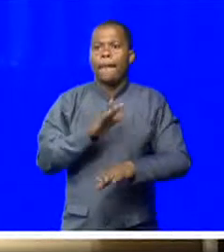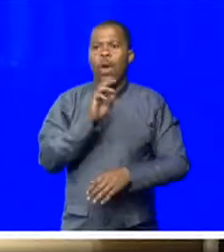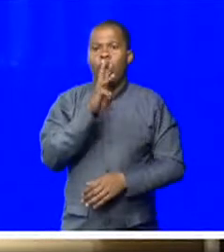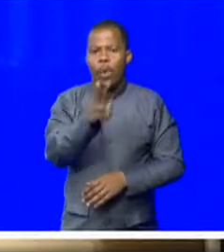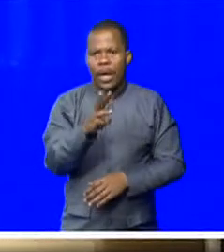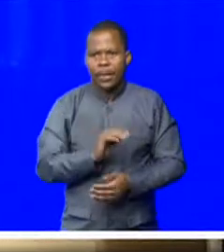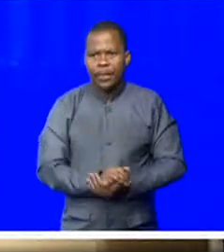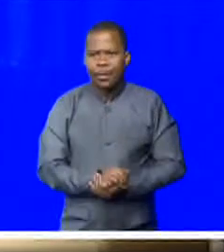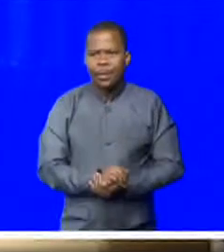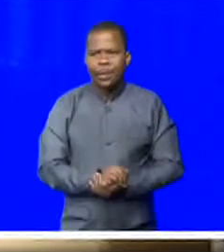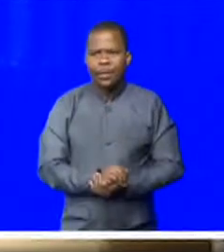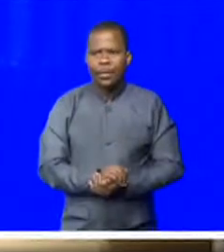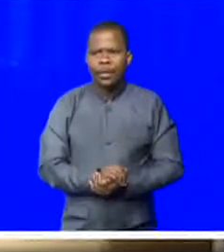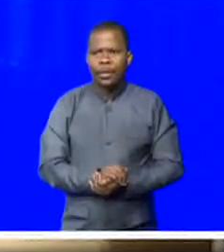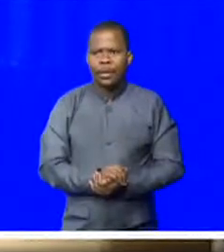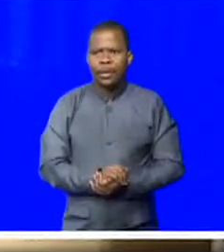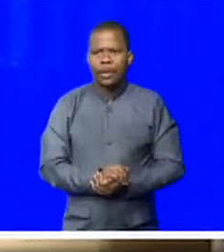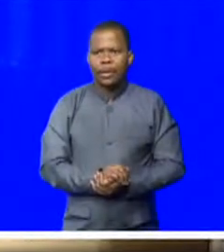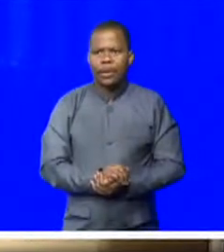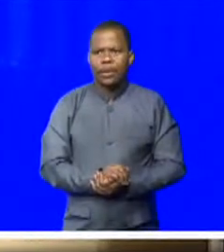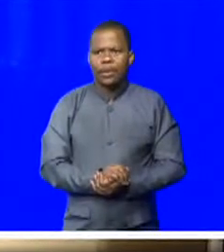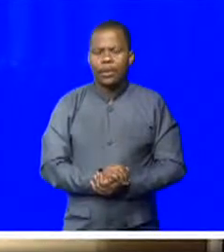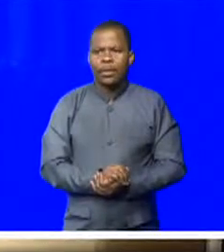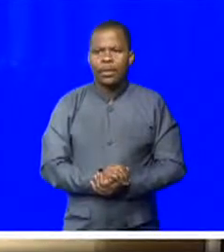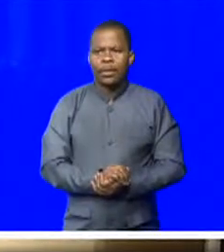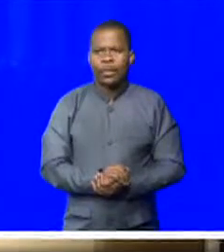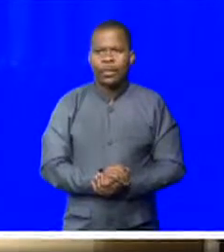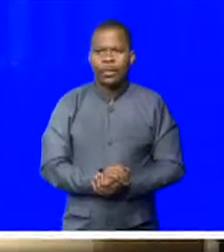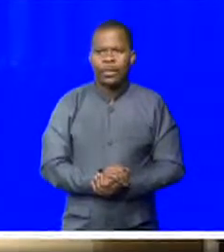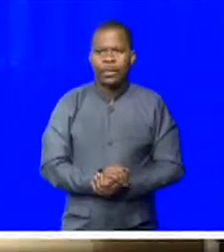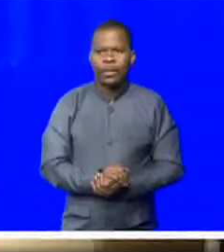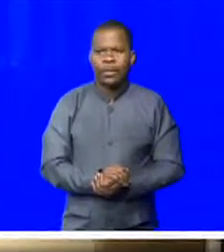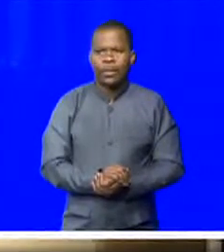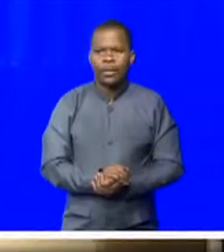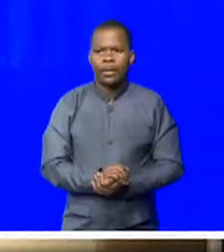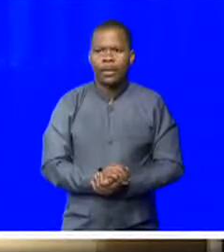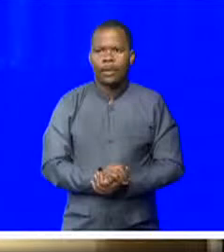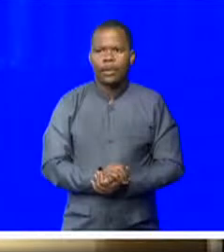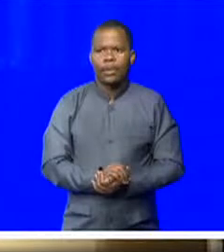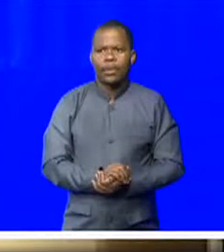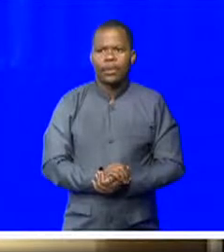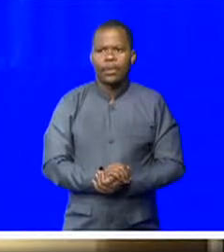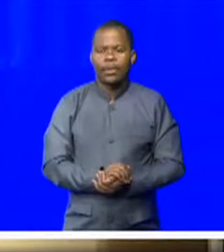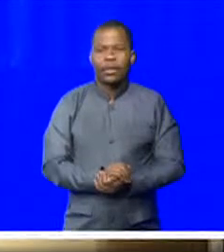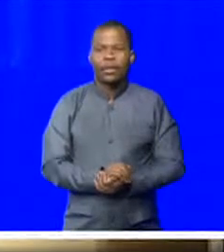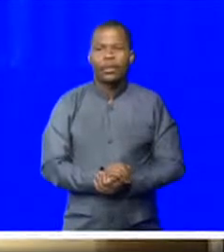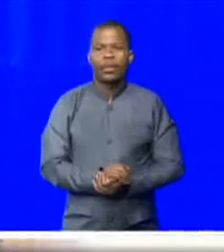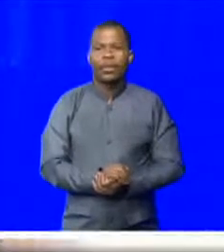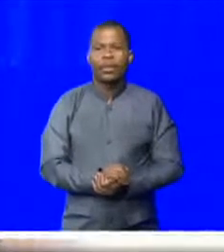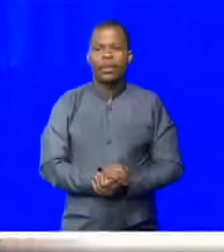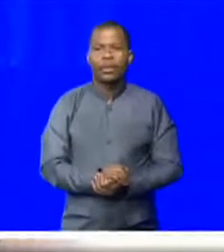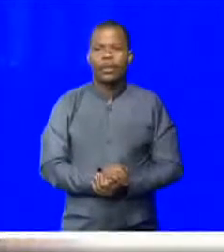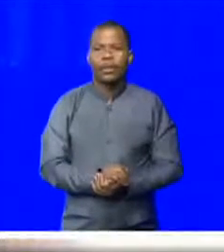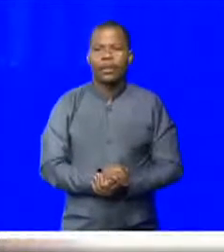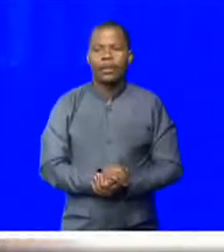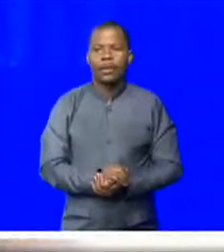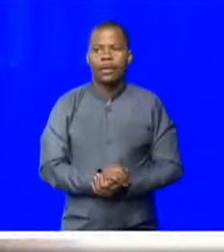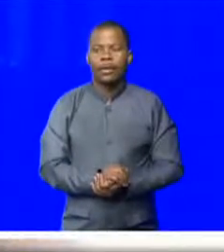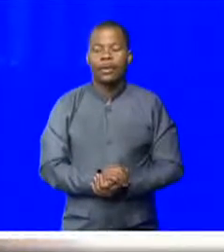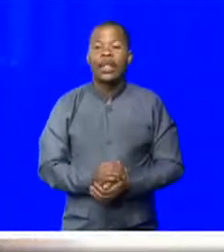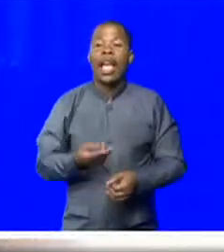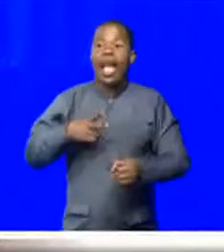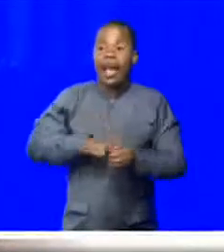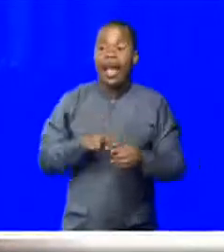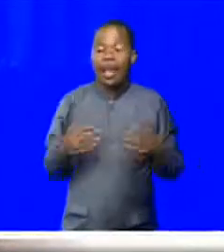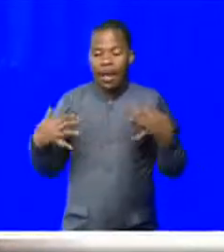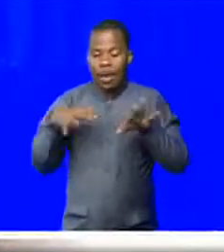we breathe. One that can be used for all sorts of different and personalized usages. The 5G